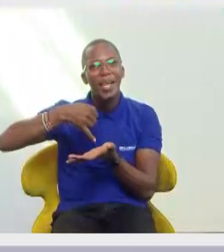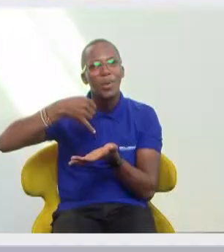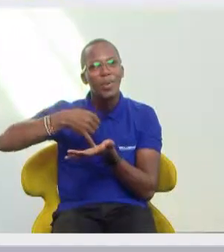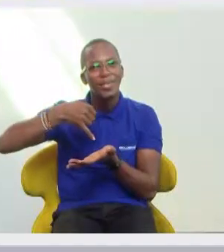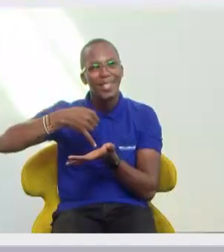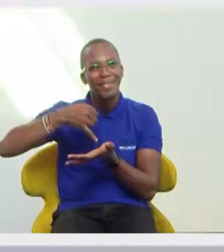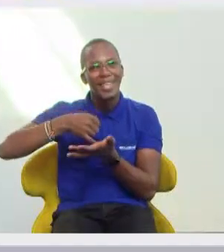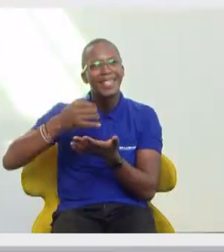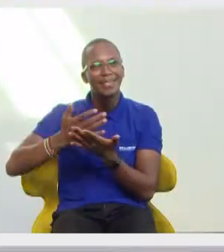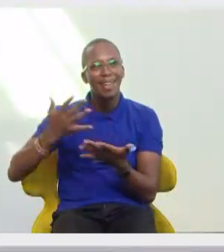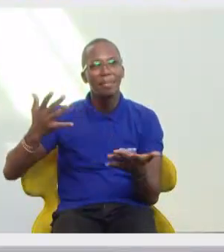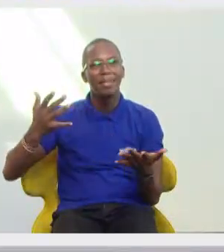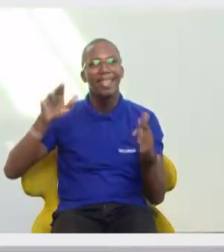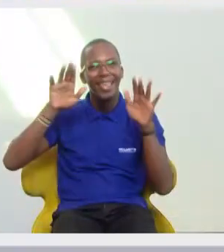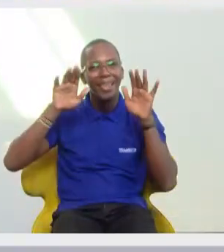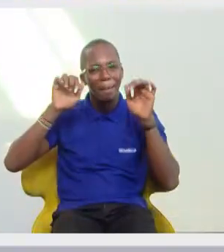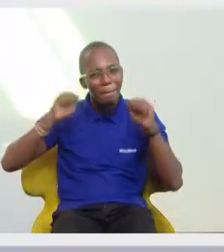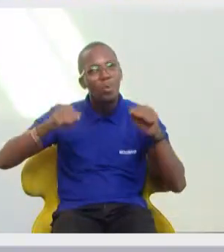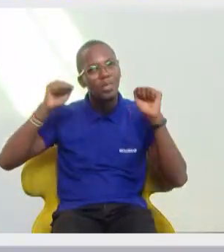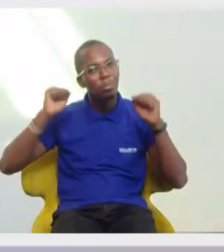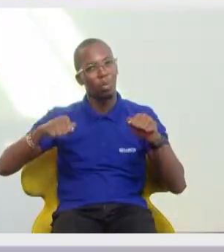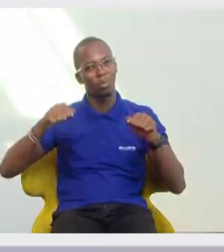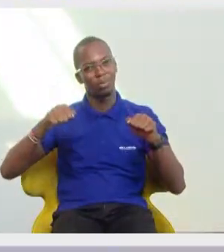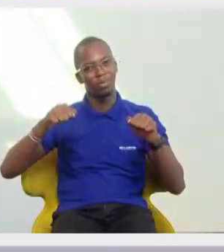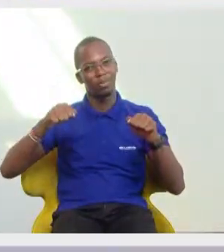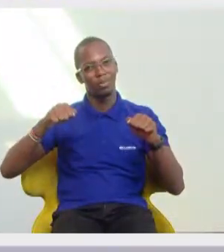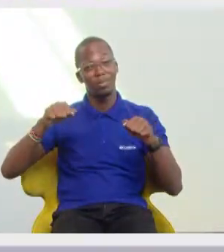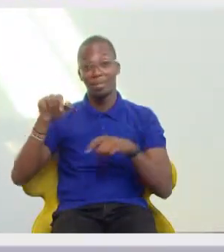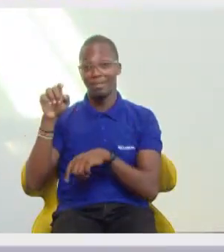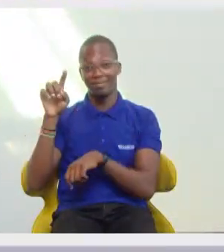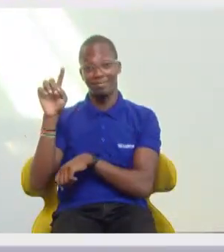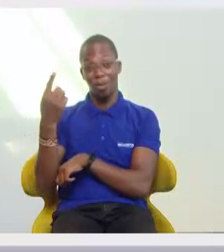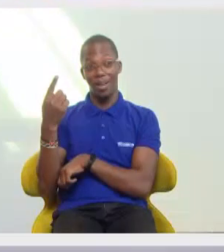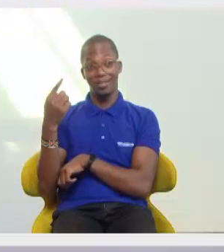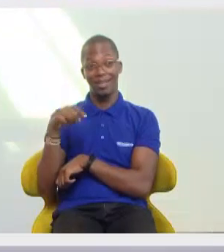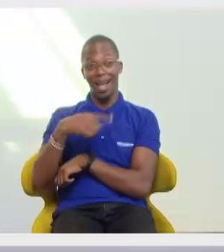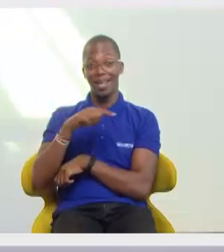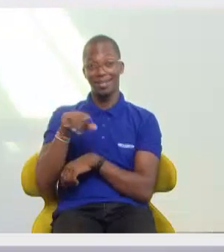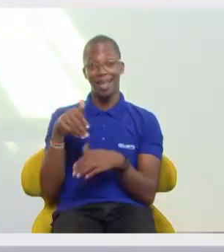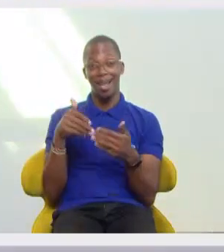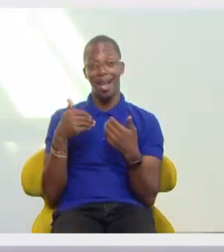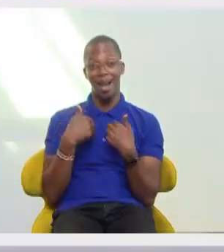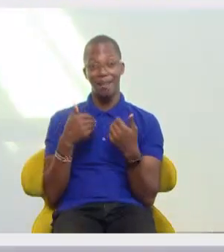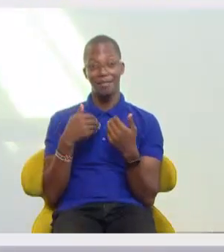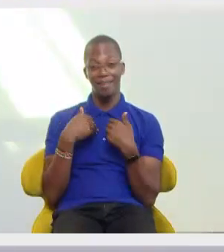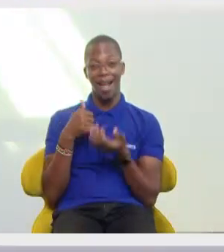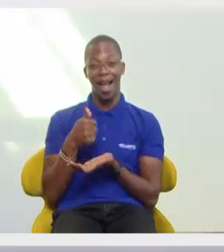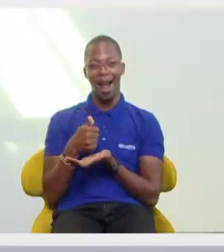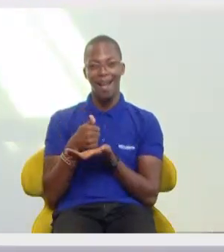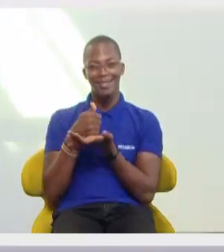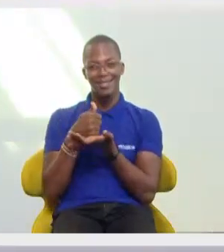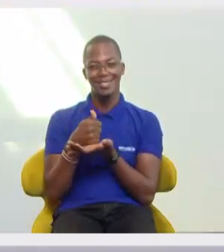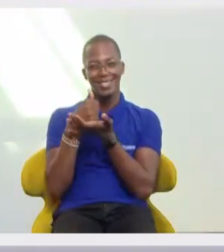inclusivity is something that is very possible. Once we have assistive devices